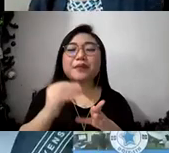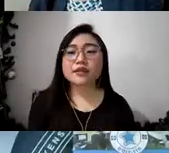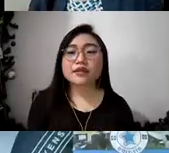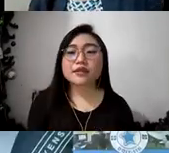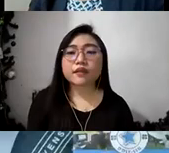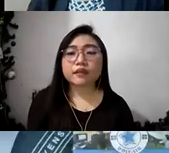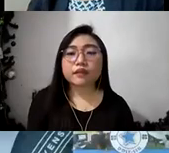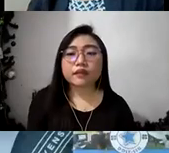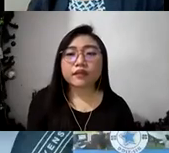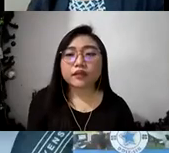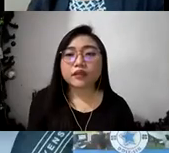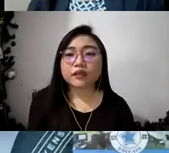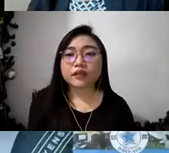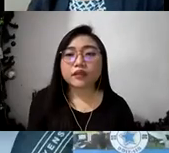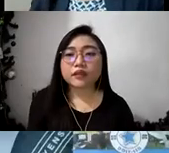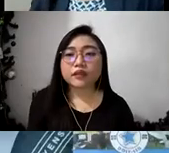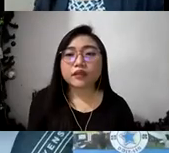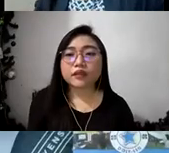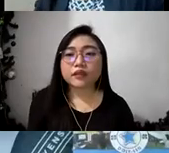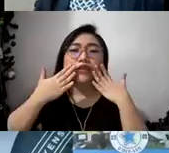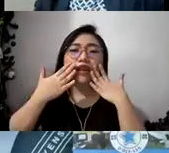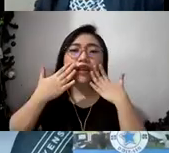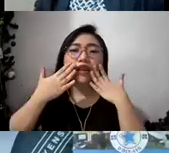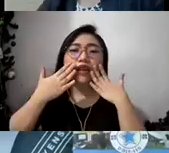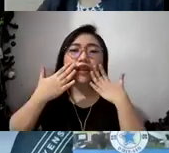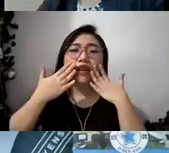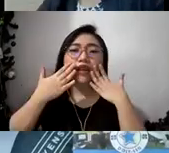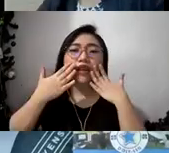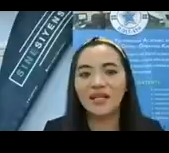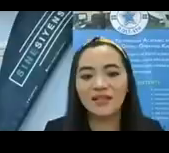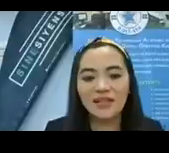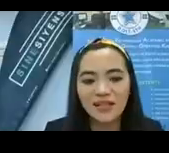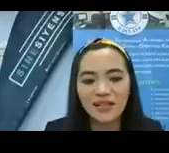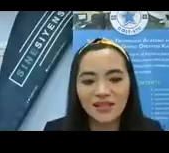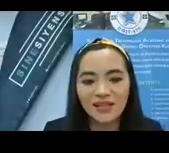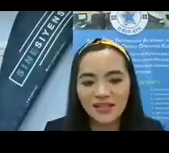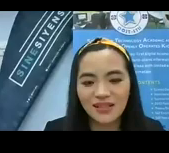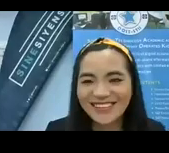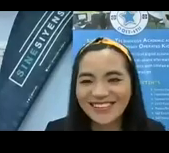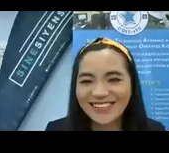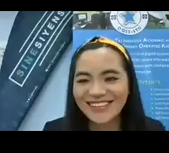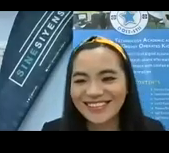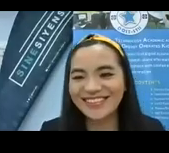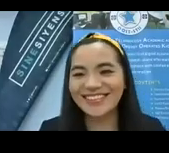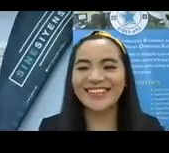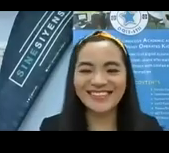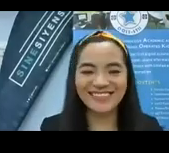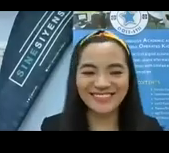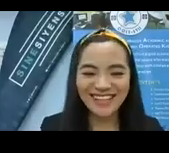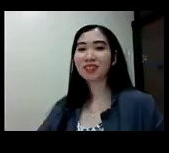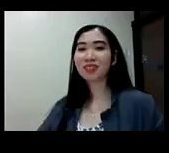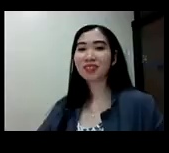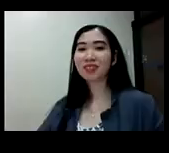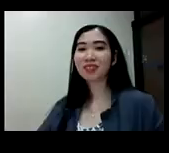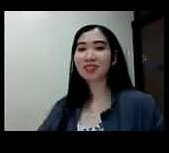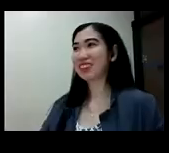Okay, so thank you so much, Ma'am Maricel. We have several questions here. Oh my God. Okay. Okay, so ready